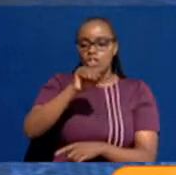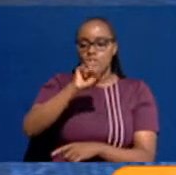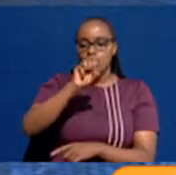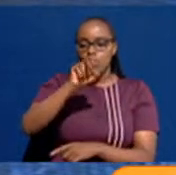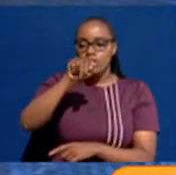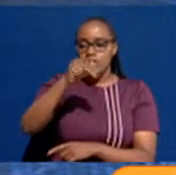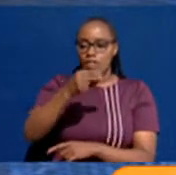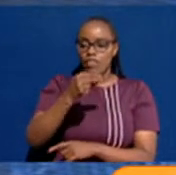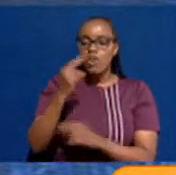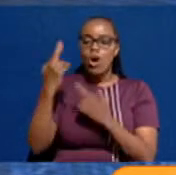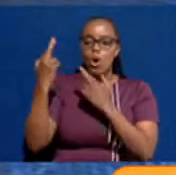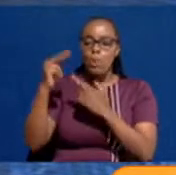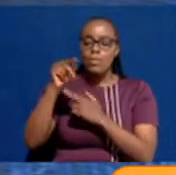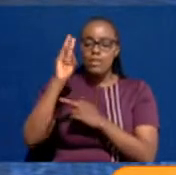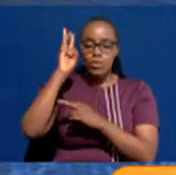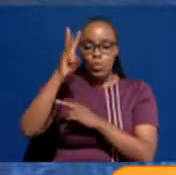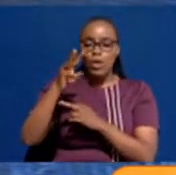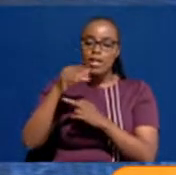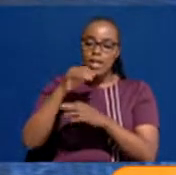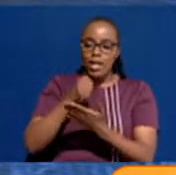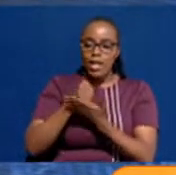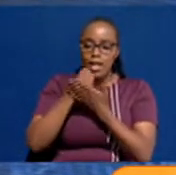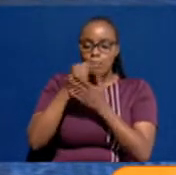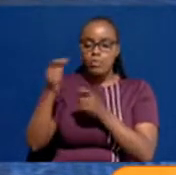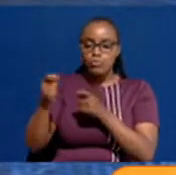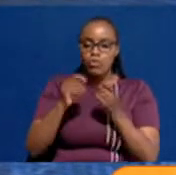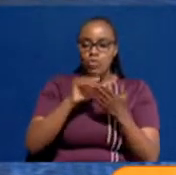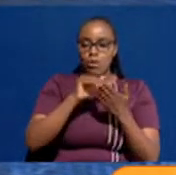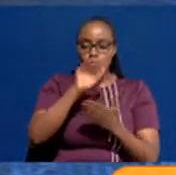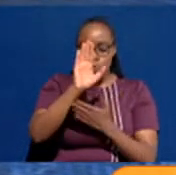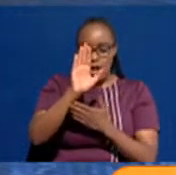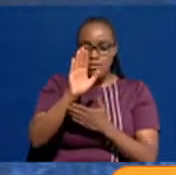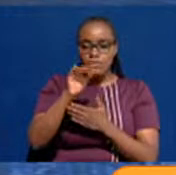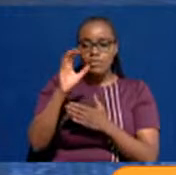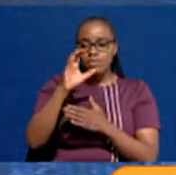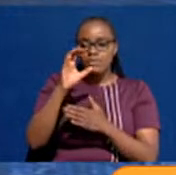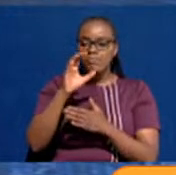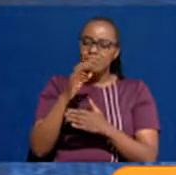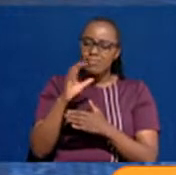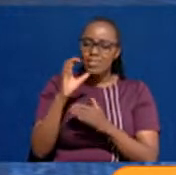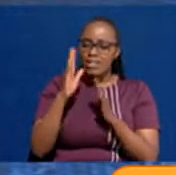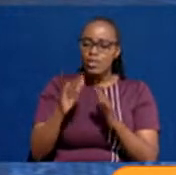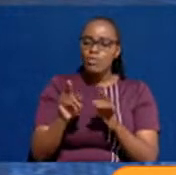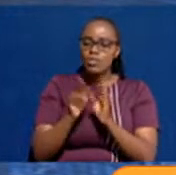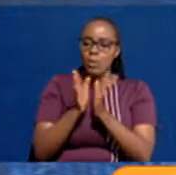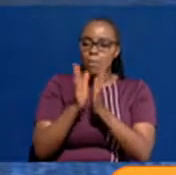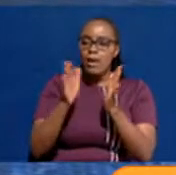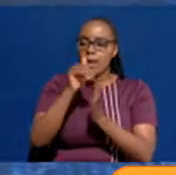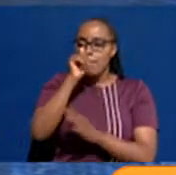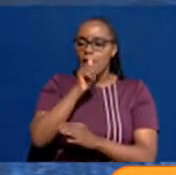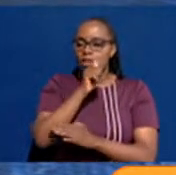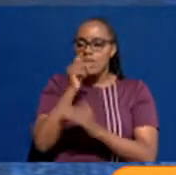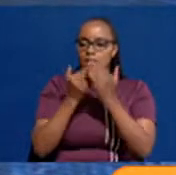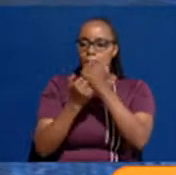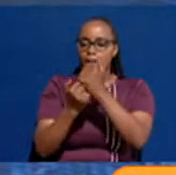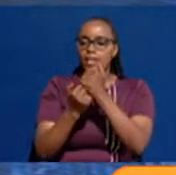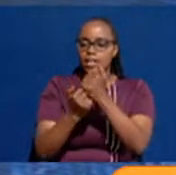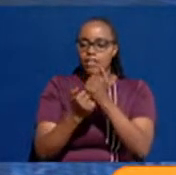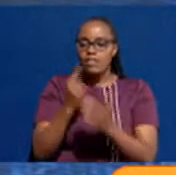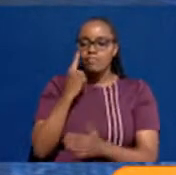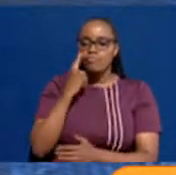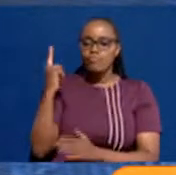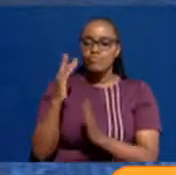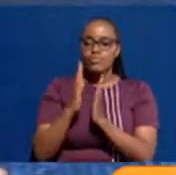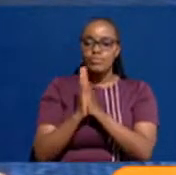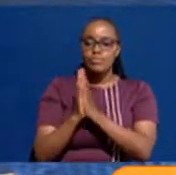that the milestone will help attract more investors into the country to bankroll more public-private partnerships. Faisal